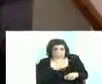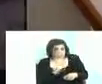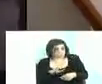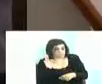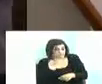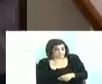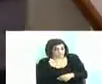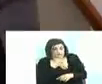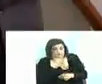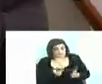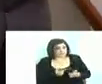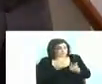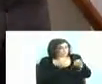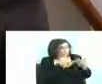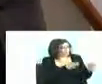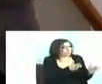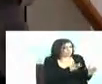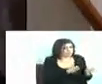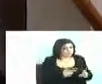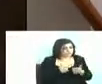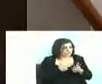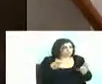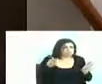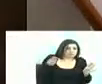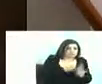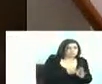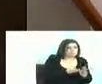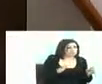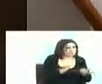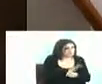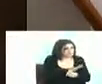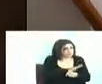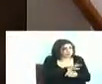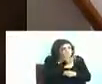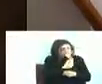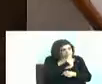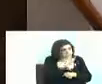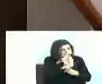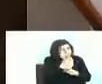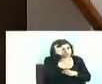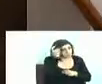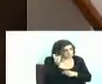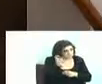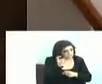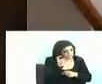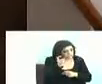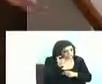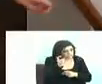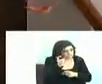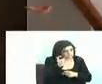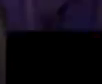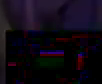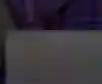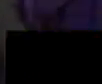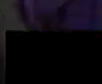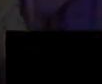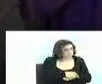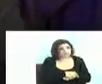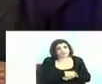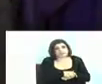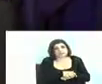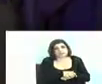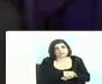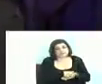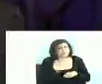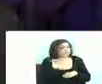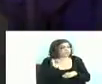in ways that our lives are participating fully in God's dream being made real?